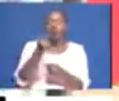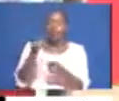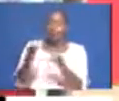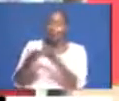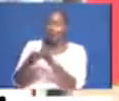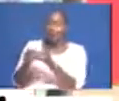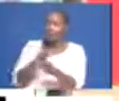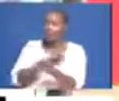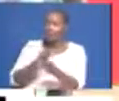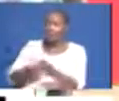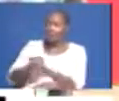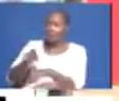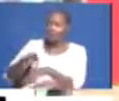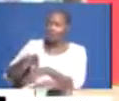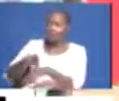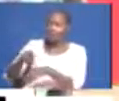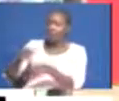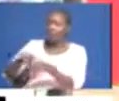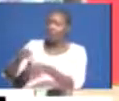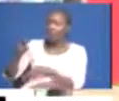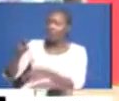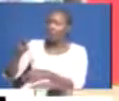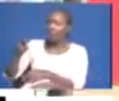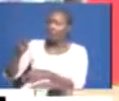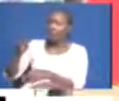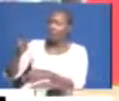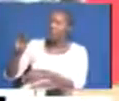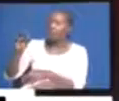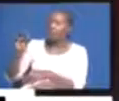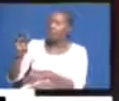Peter's Seminary in Mukumo, studying to become a priest. After high school,